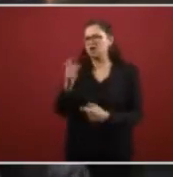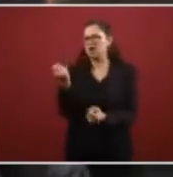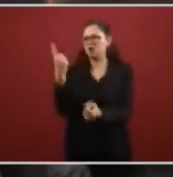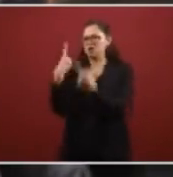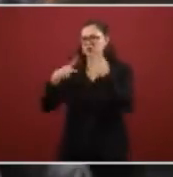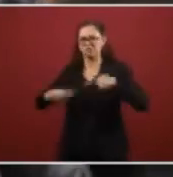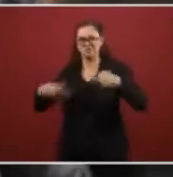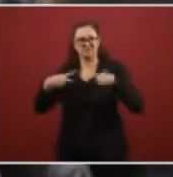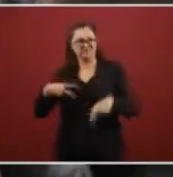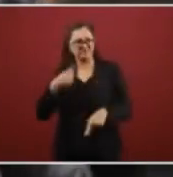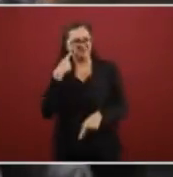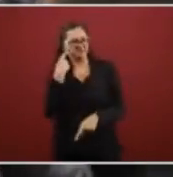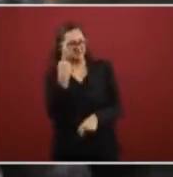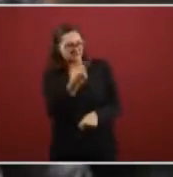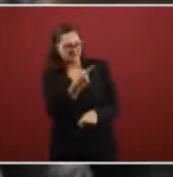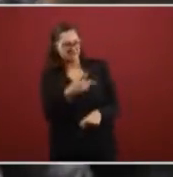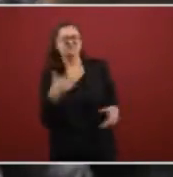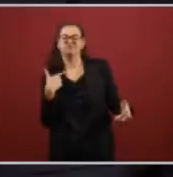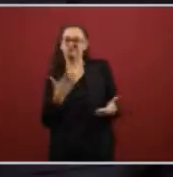And they attacked.